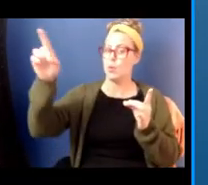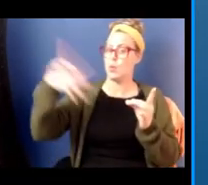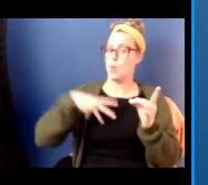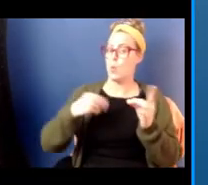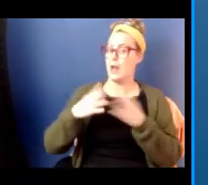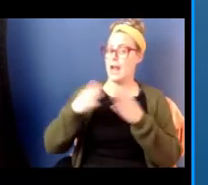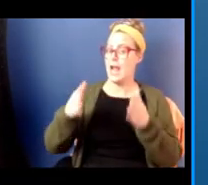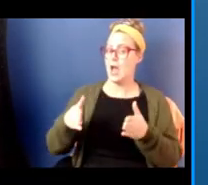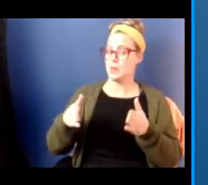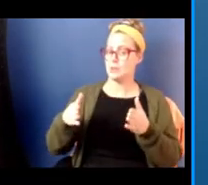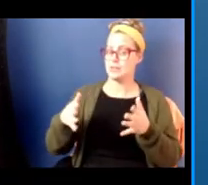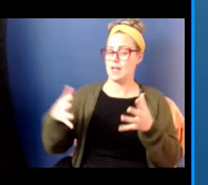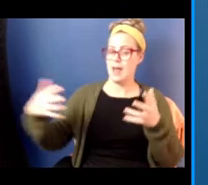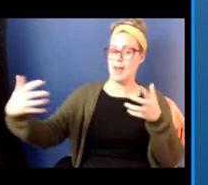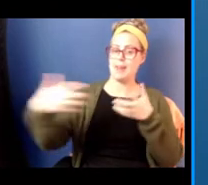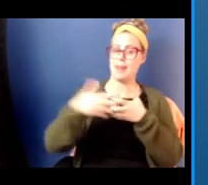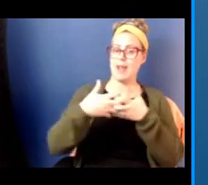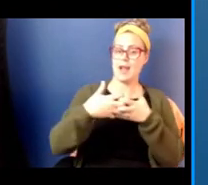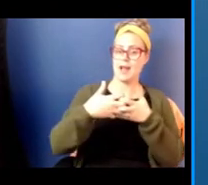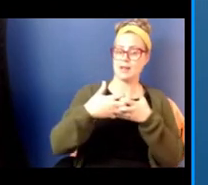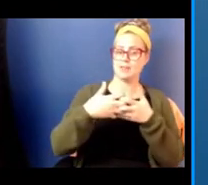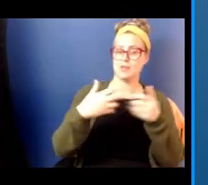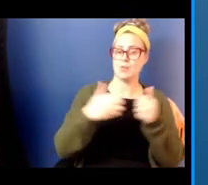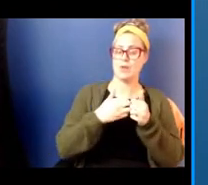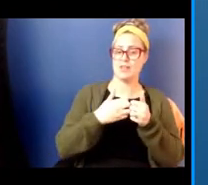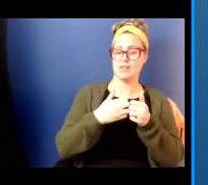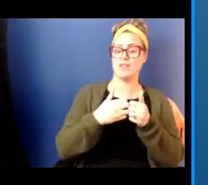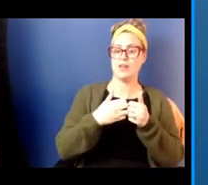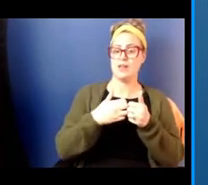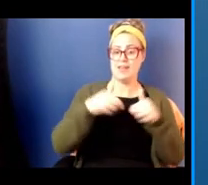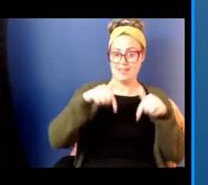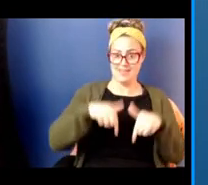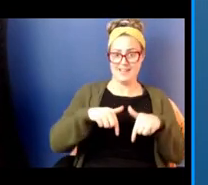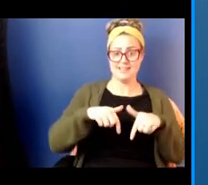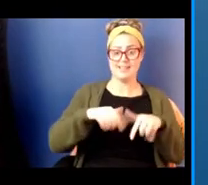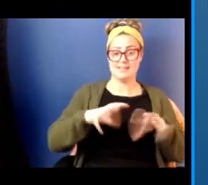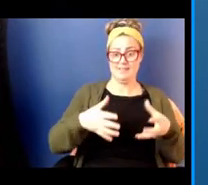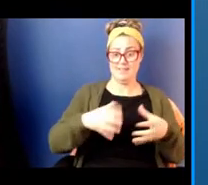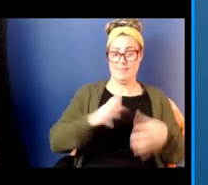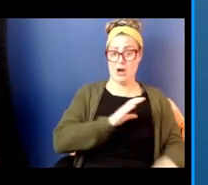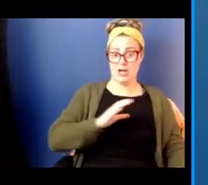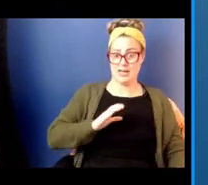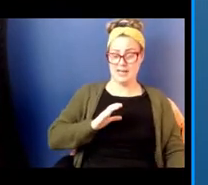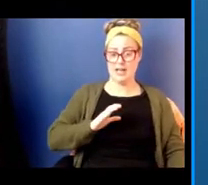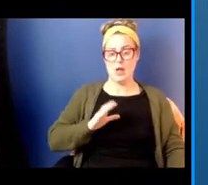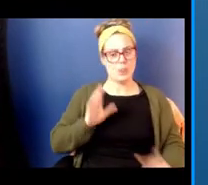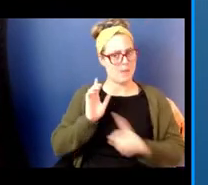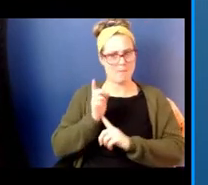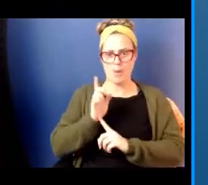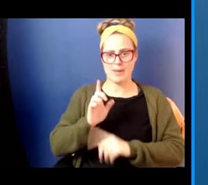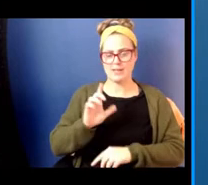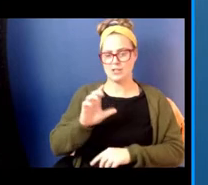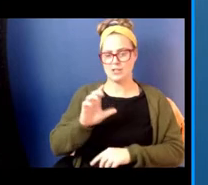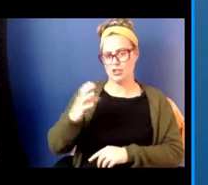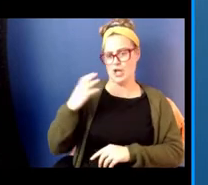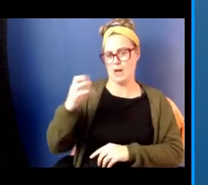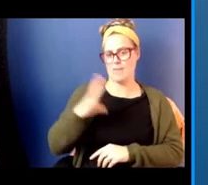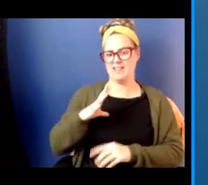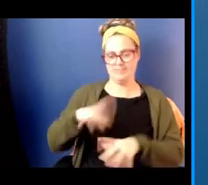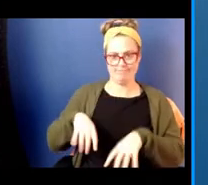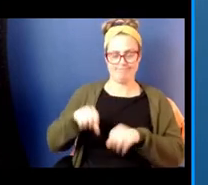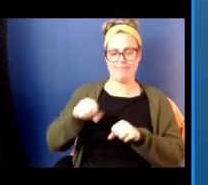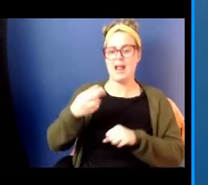do from the moment chairman Harrison took the reins which is for us to reflect in the nominating